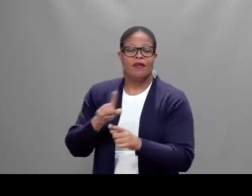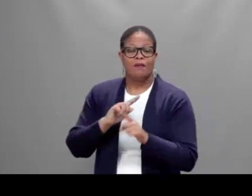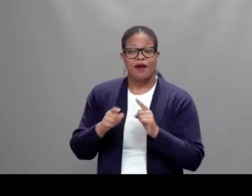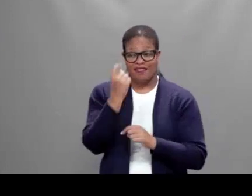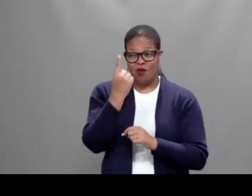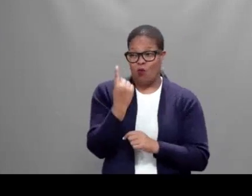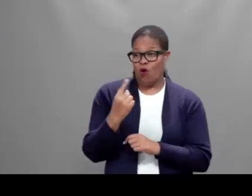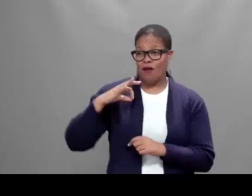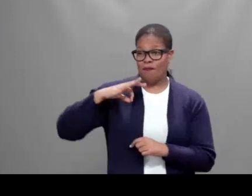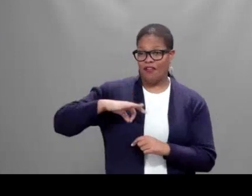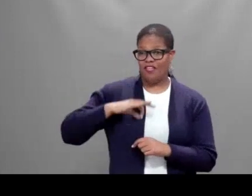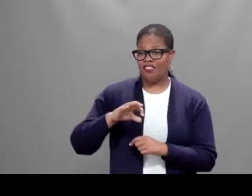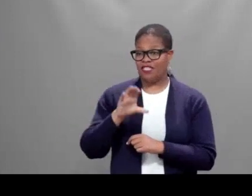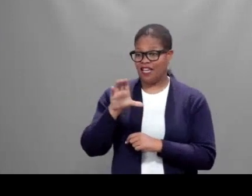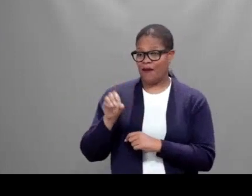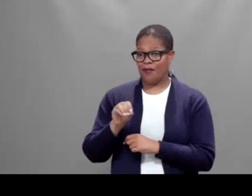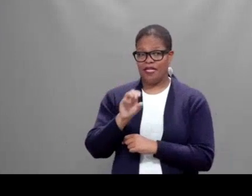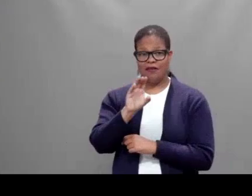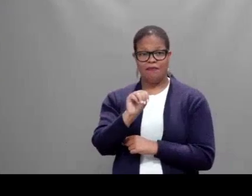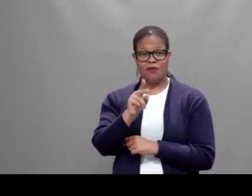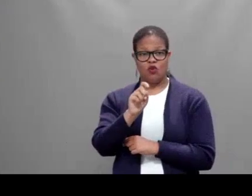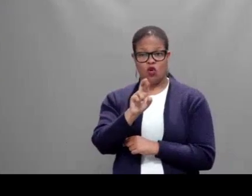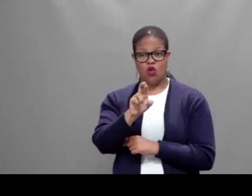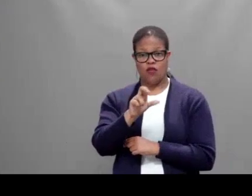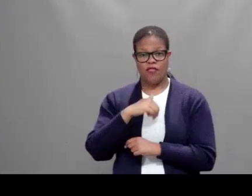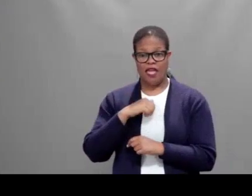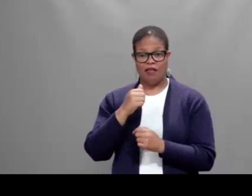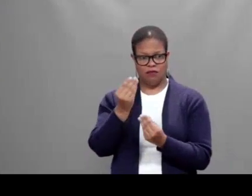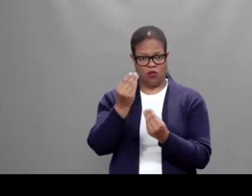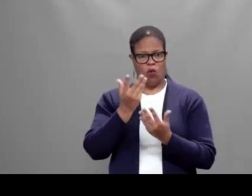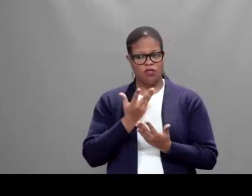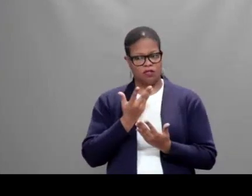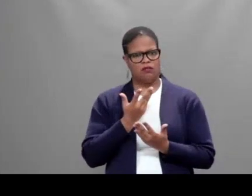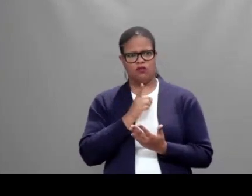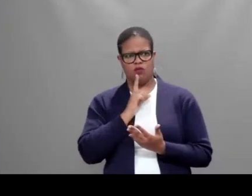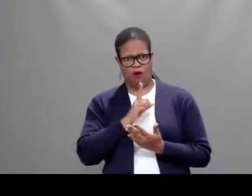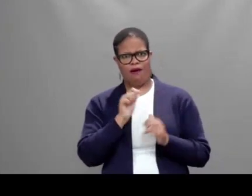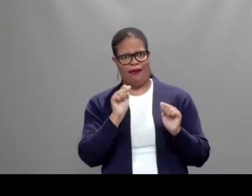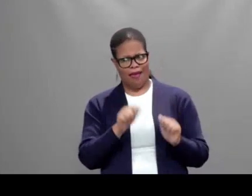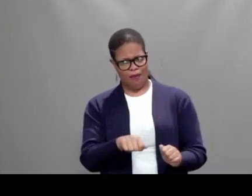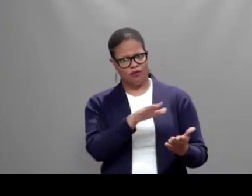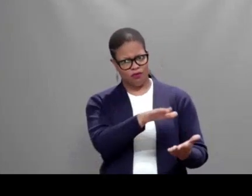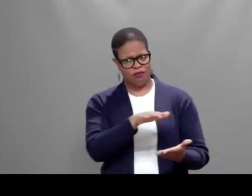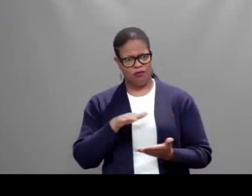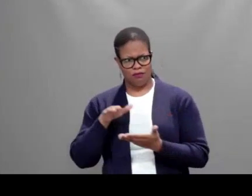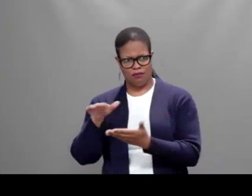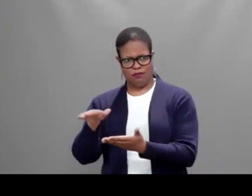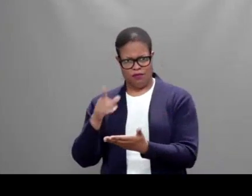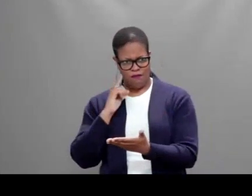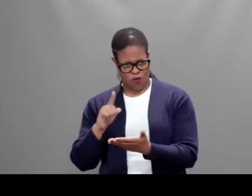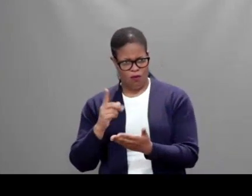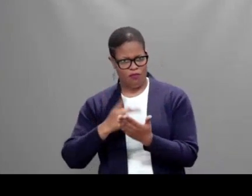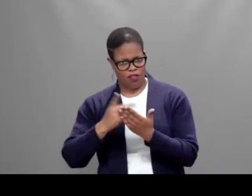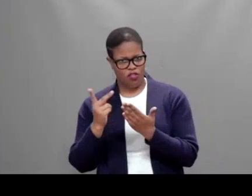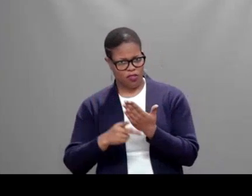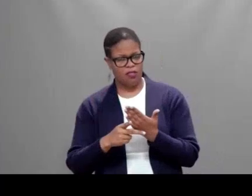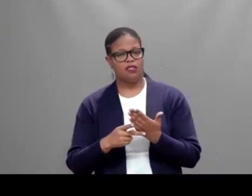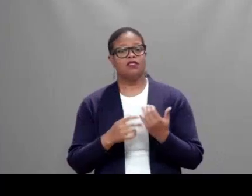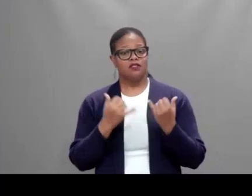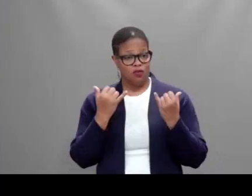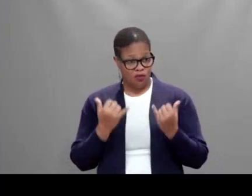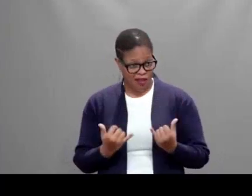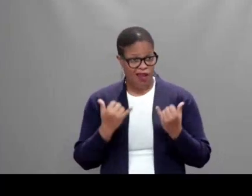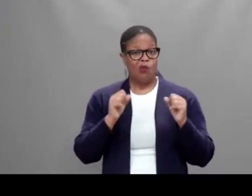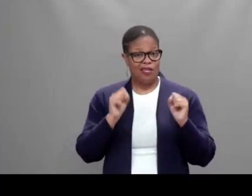benefits of Uter, they were able to share that with us, that we are able to do that. And so we can